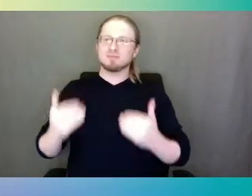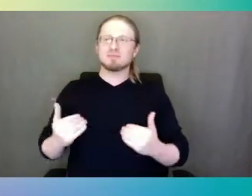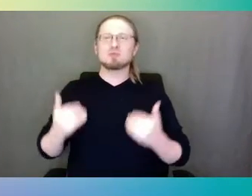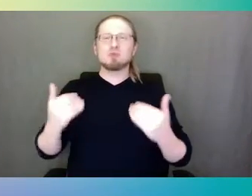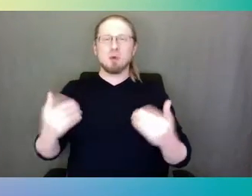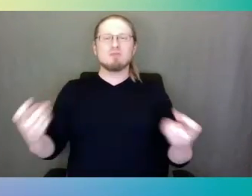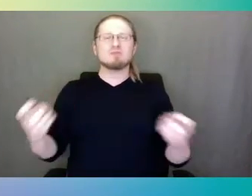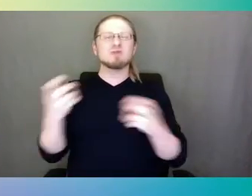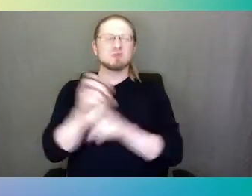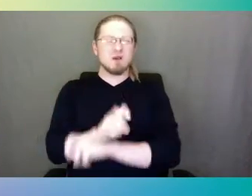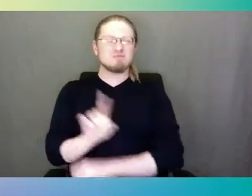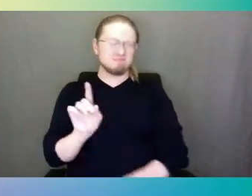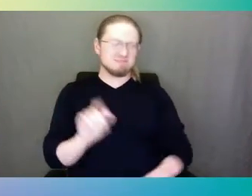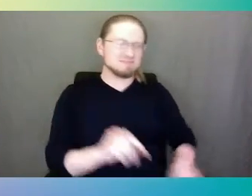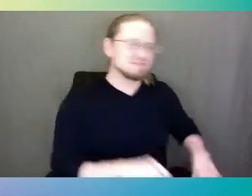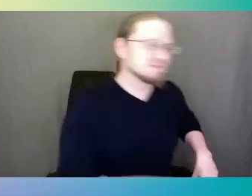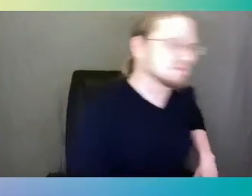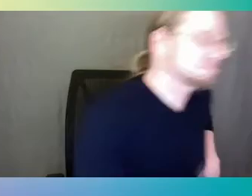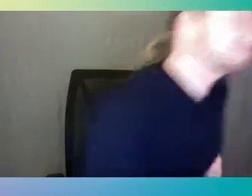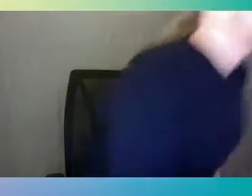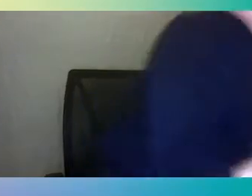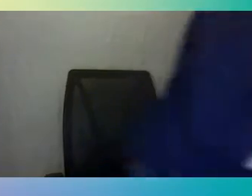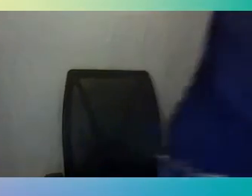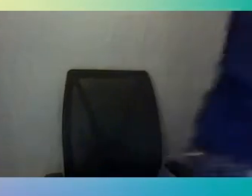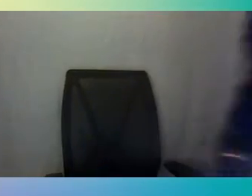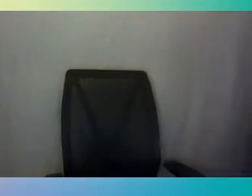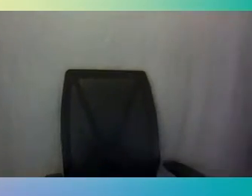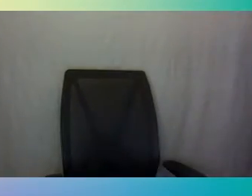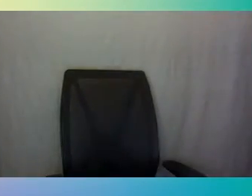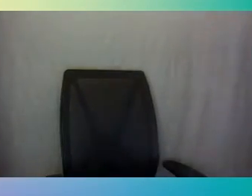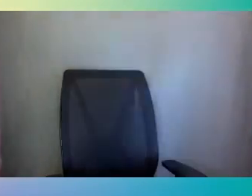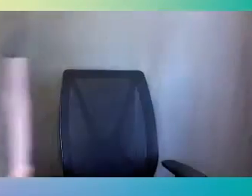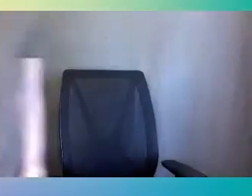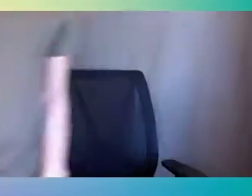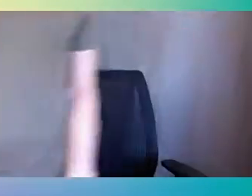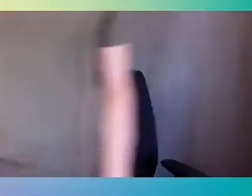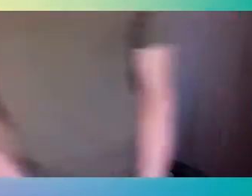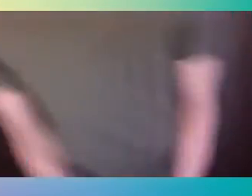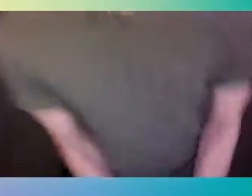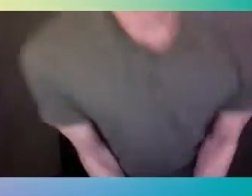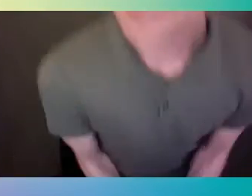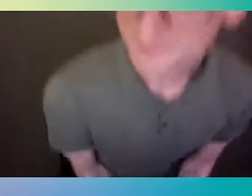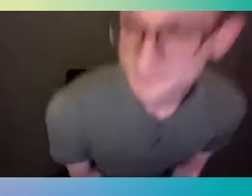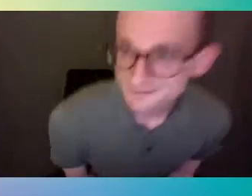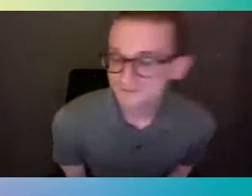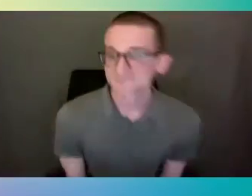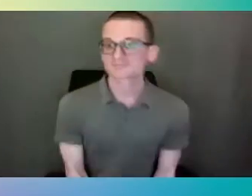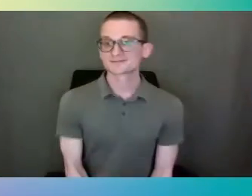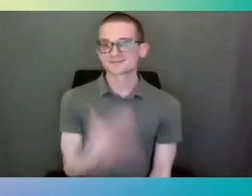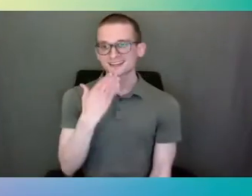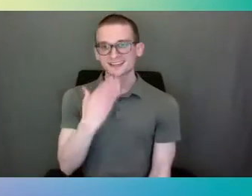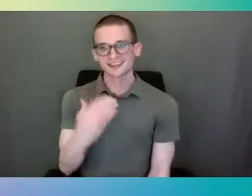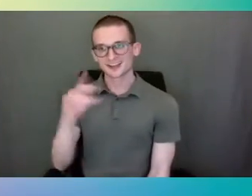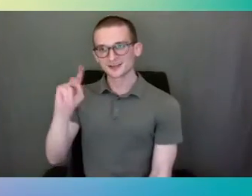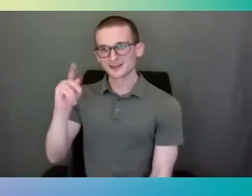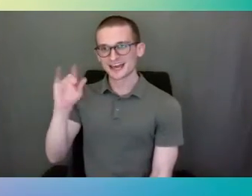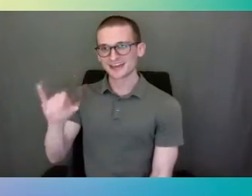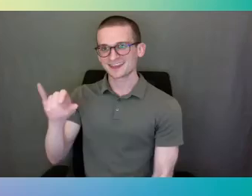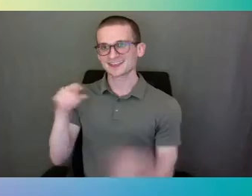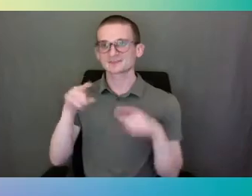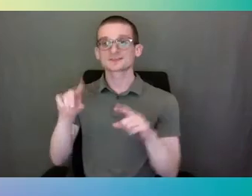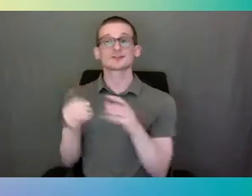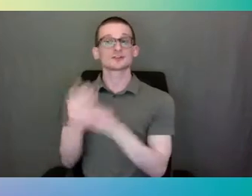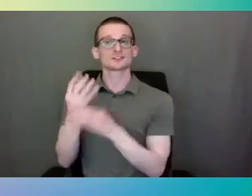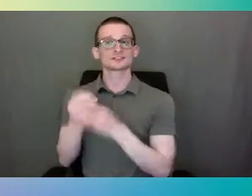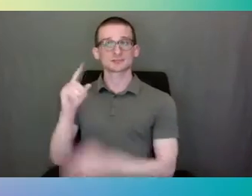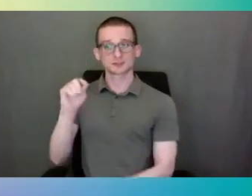Thank you, Kathy. Well, it was the spring of 2017, and I kept wrestling with questions that I